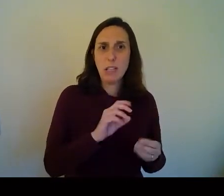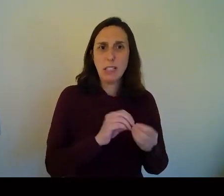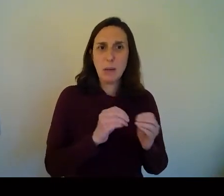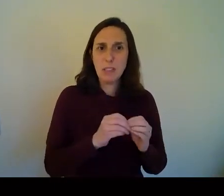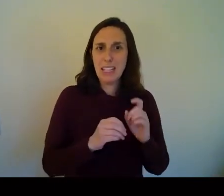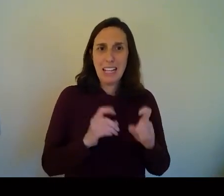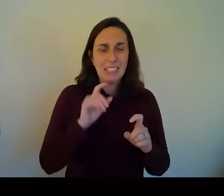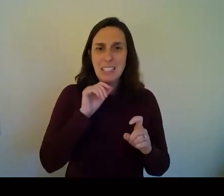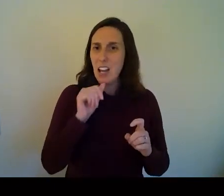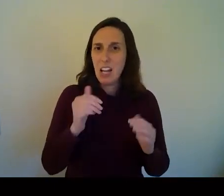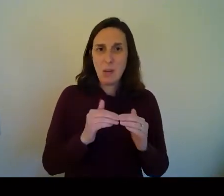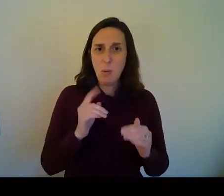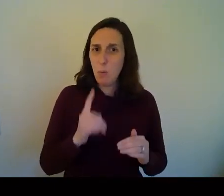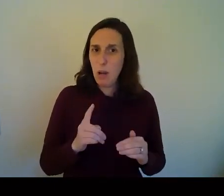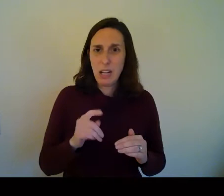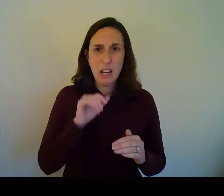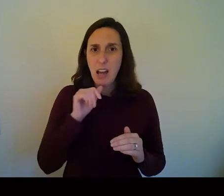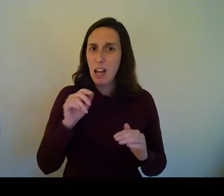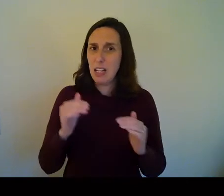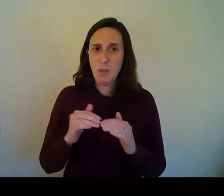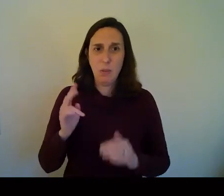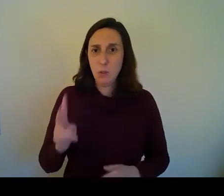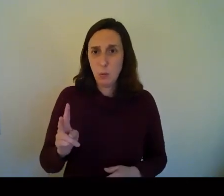equal 1 or 2.